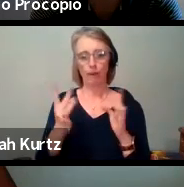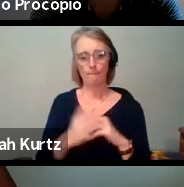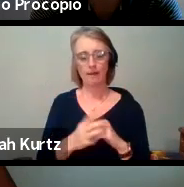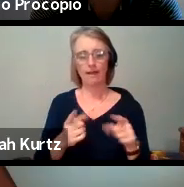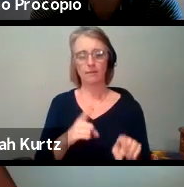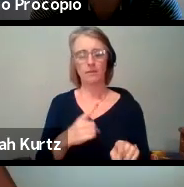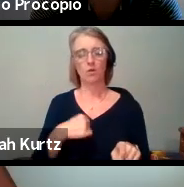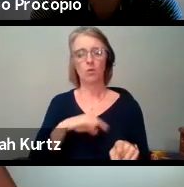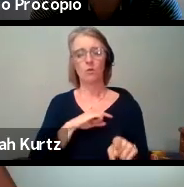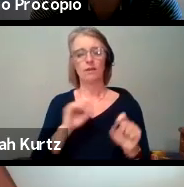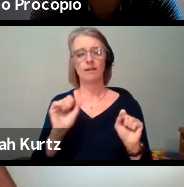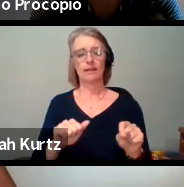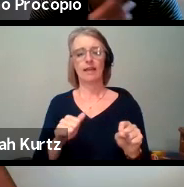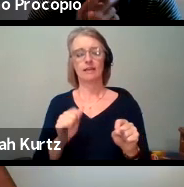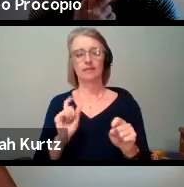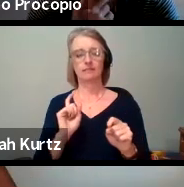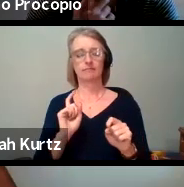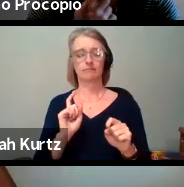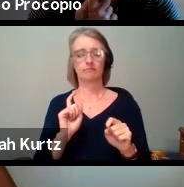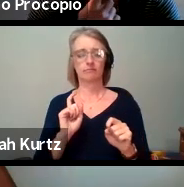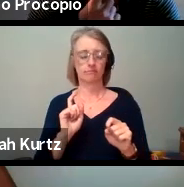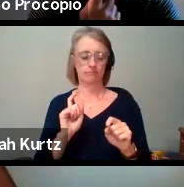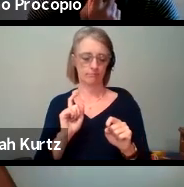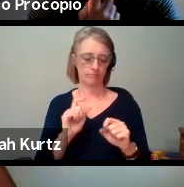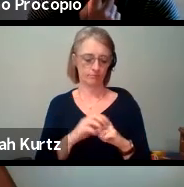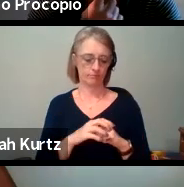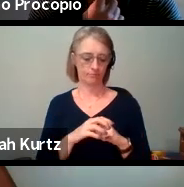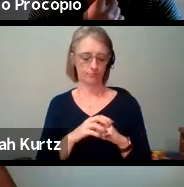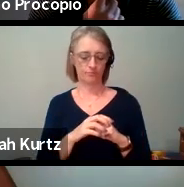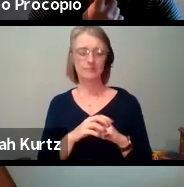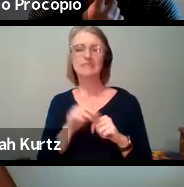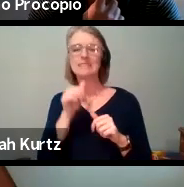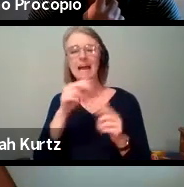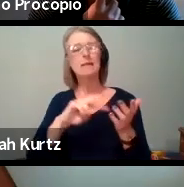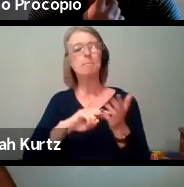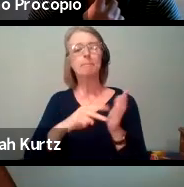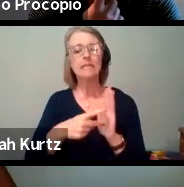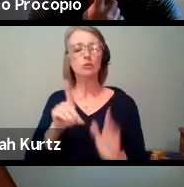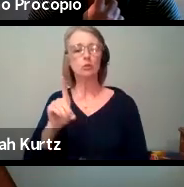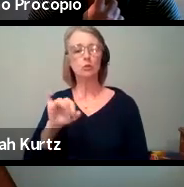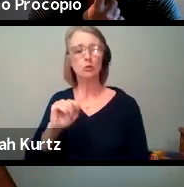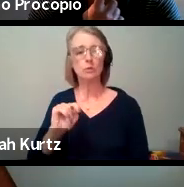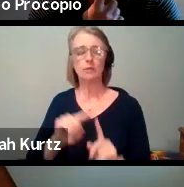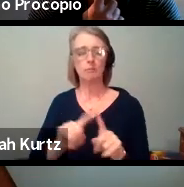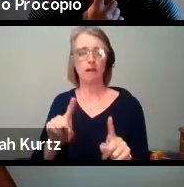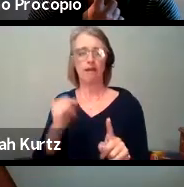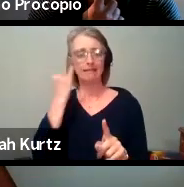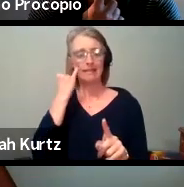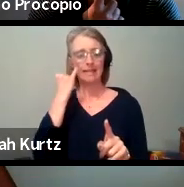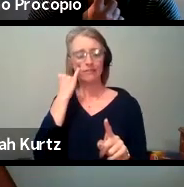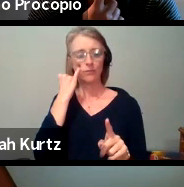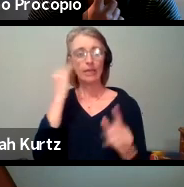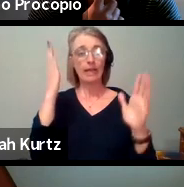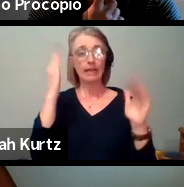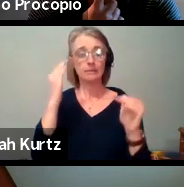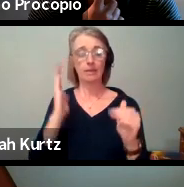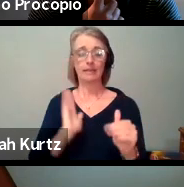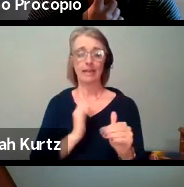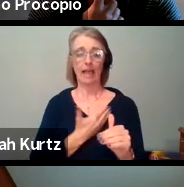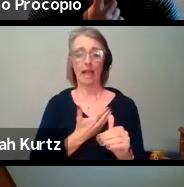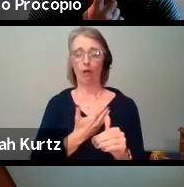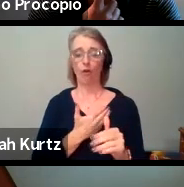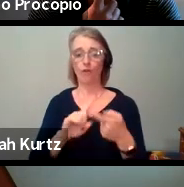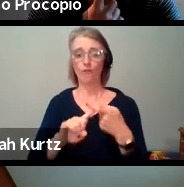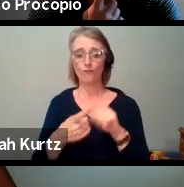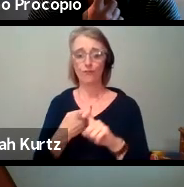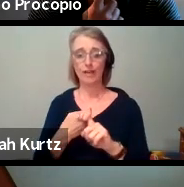can contribute to that, although it's not intentional, but we can contribute to that if we are expecting to be